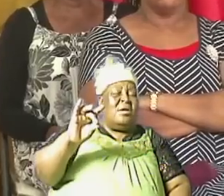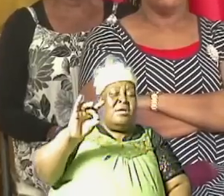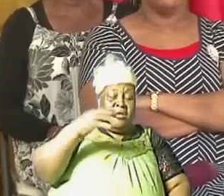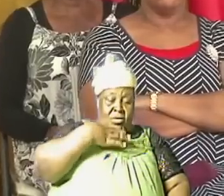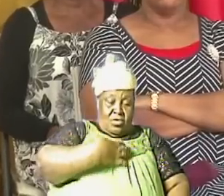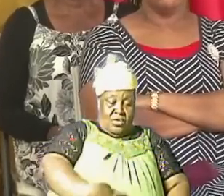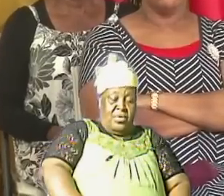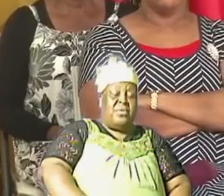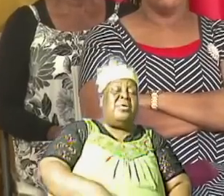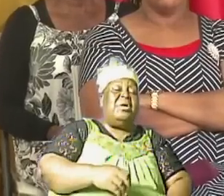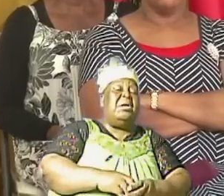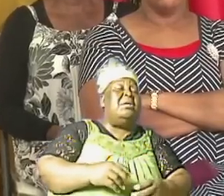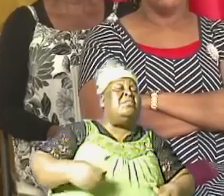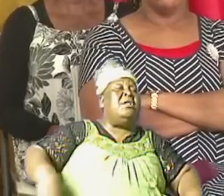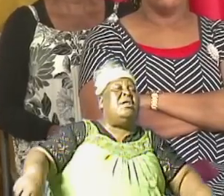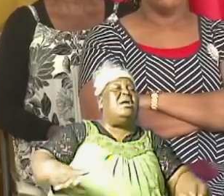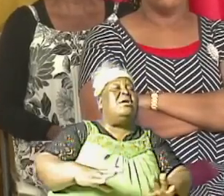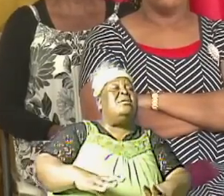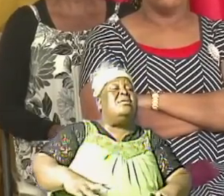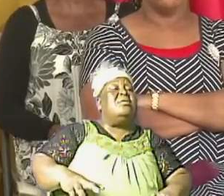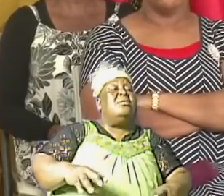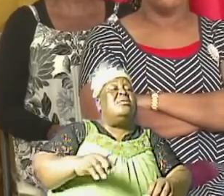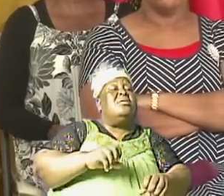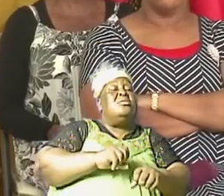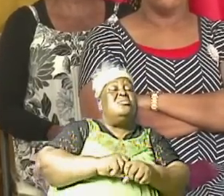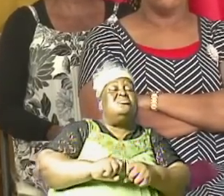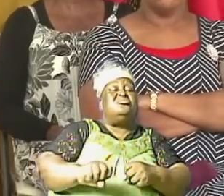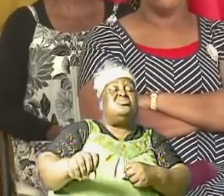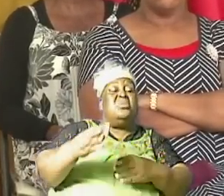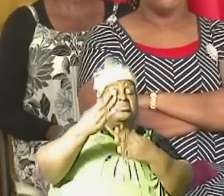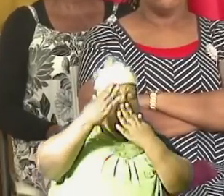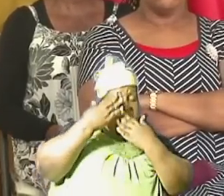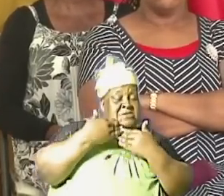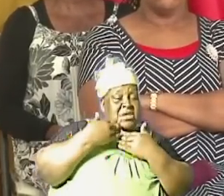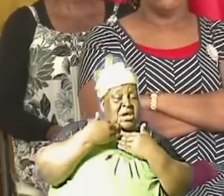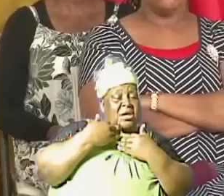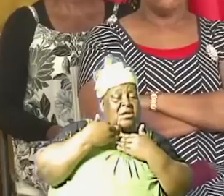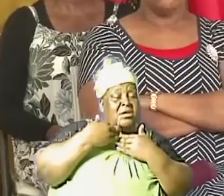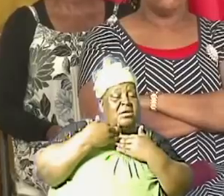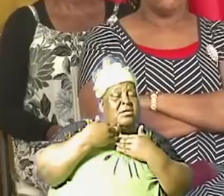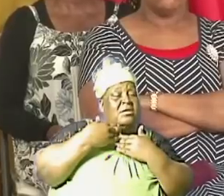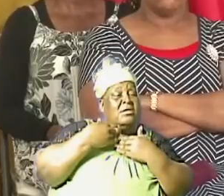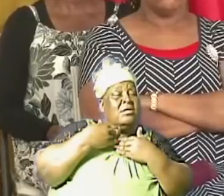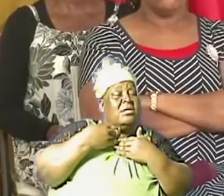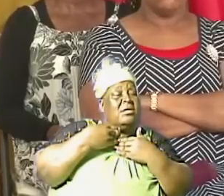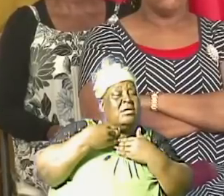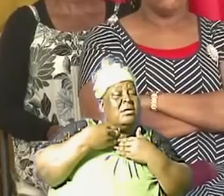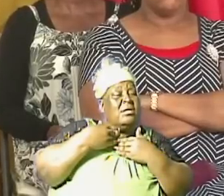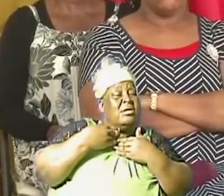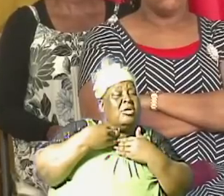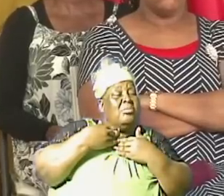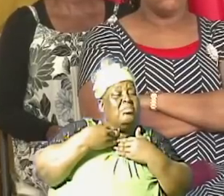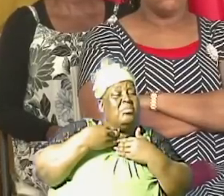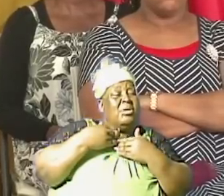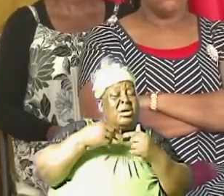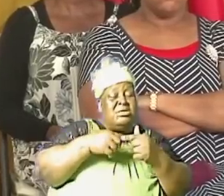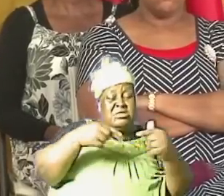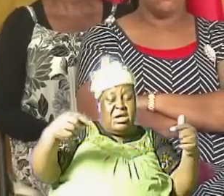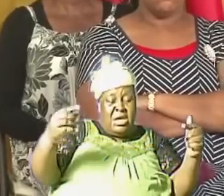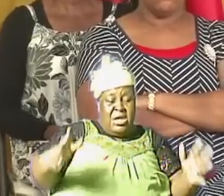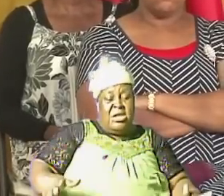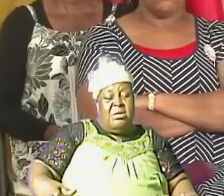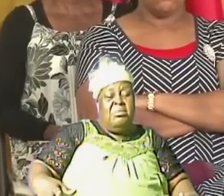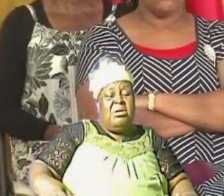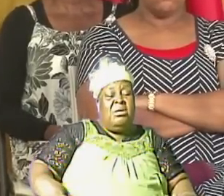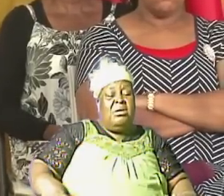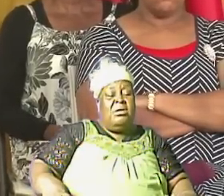the land. It was so sad, bad, because the Assyrians shut off all